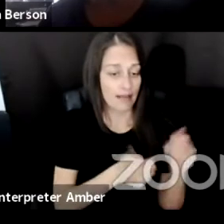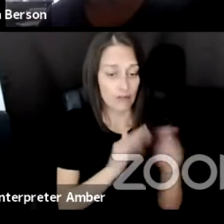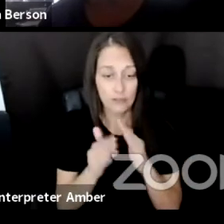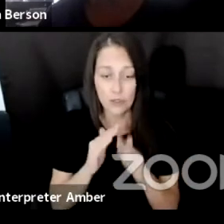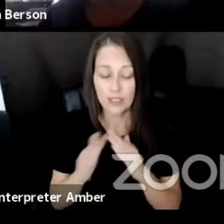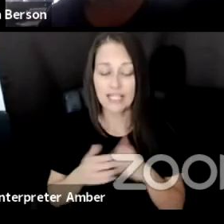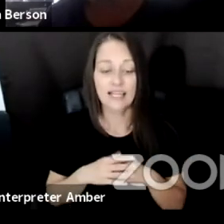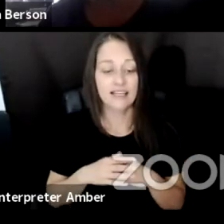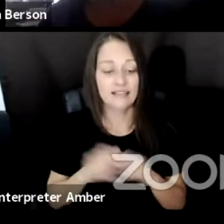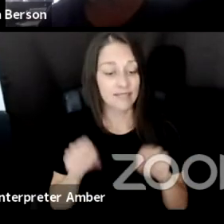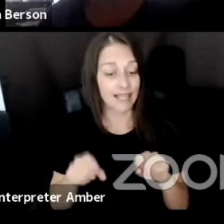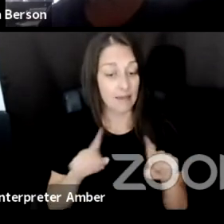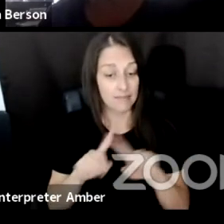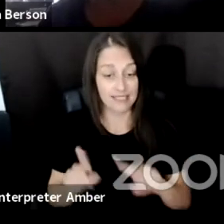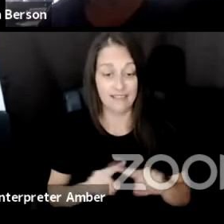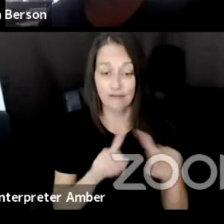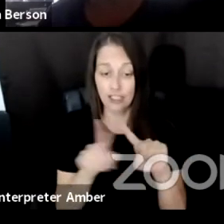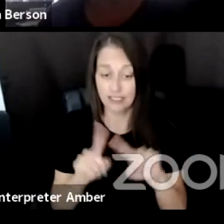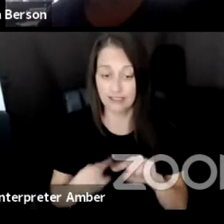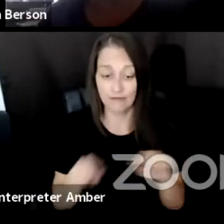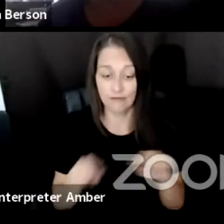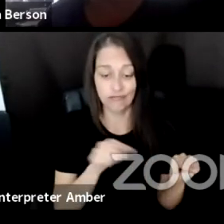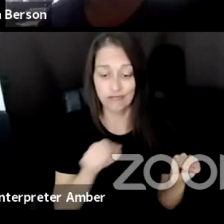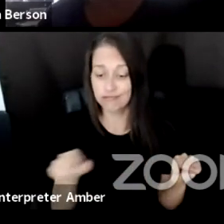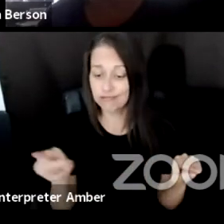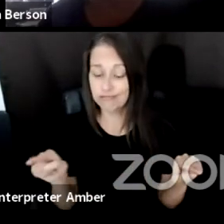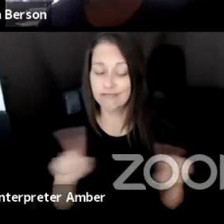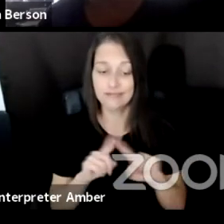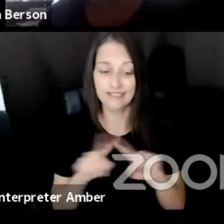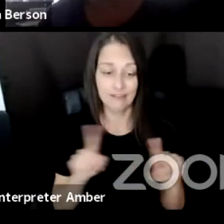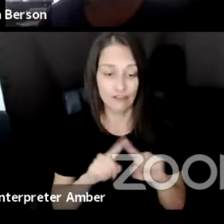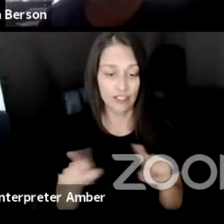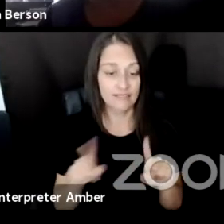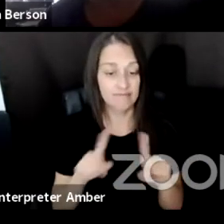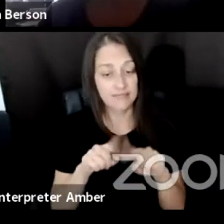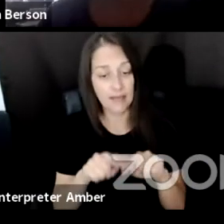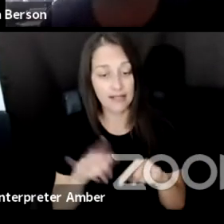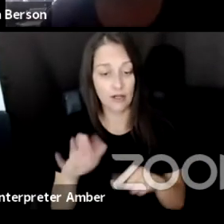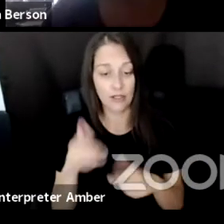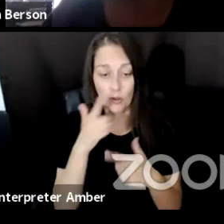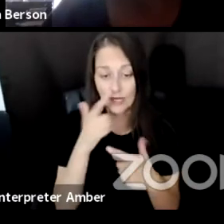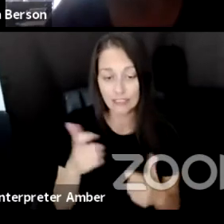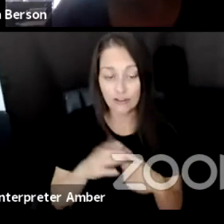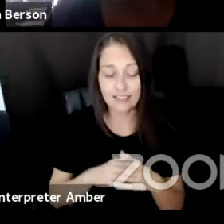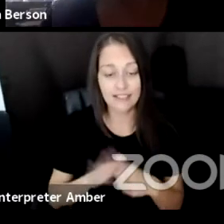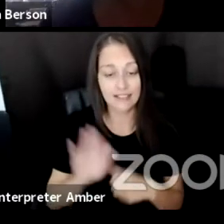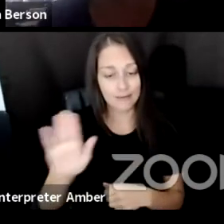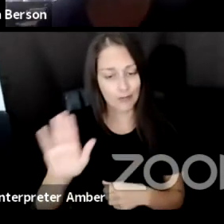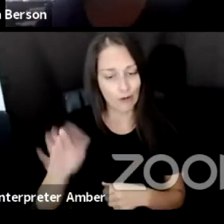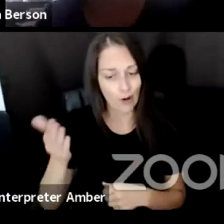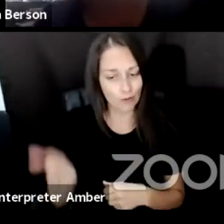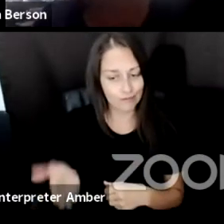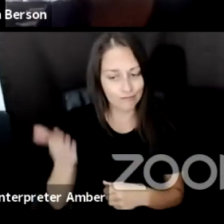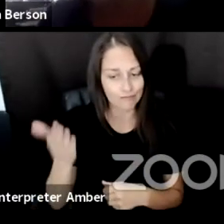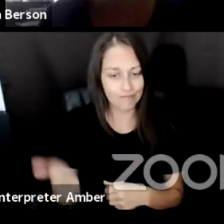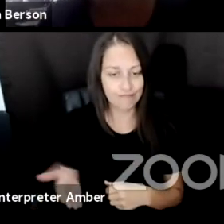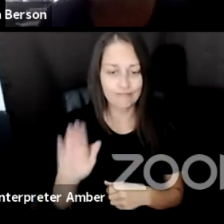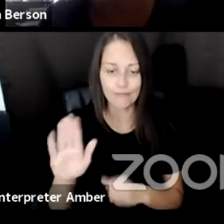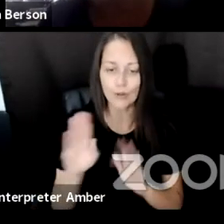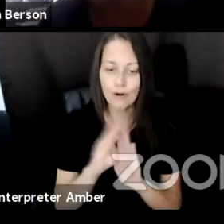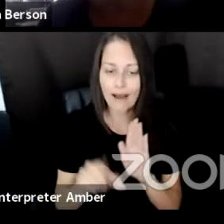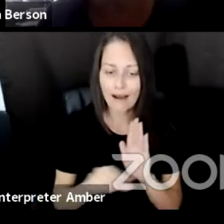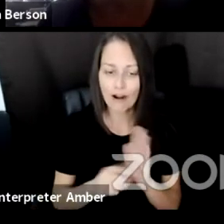differs depending on you know, what you're interested in, who you are, what your background is. And so I